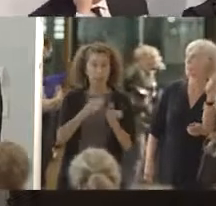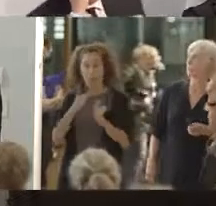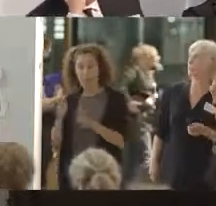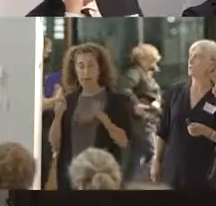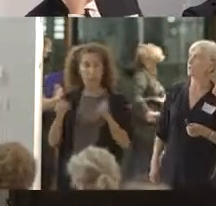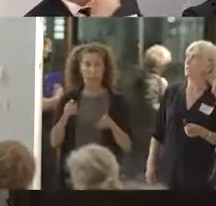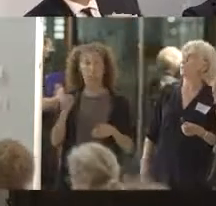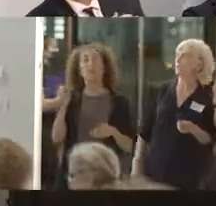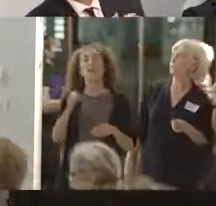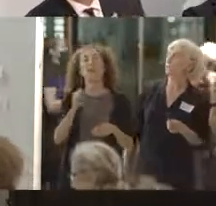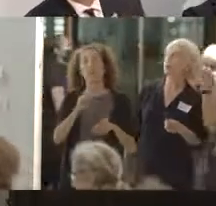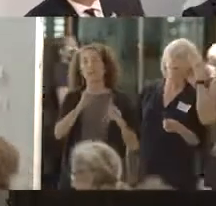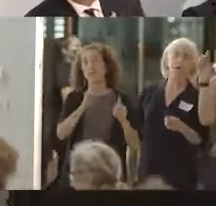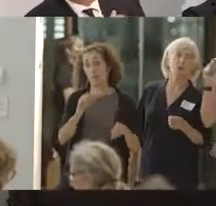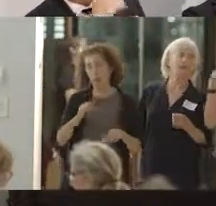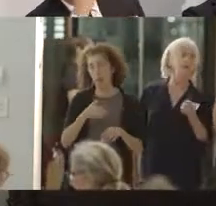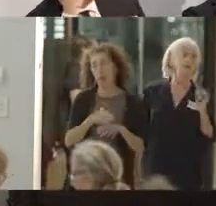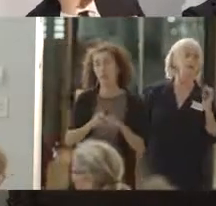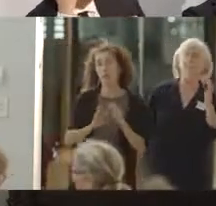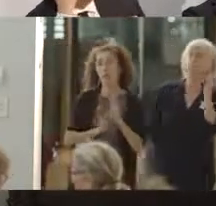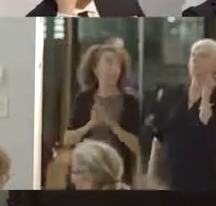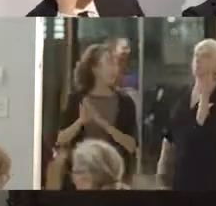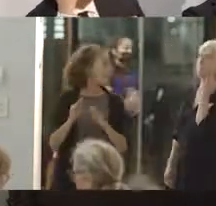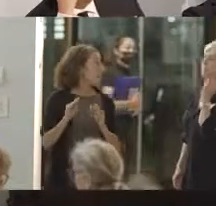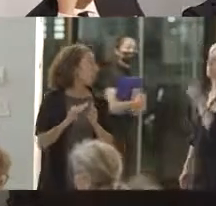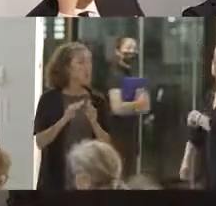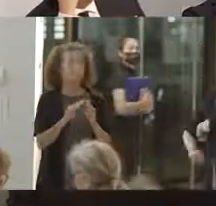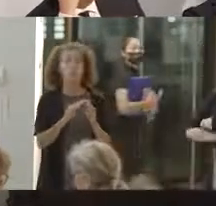Yes, as we develop the design further, we'll be able to speak to those levels of detail.